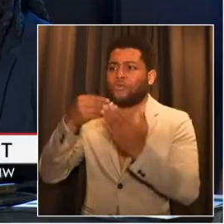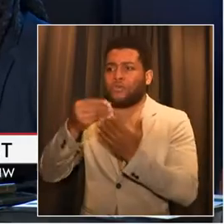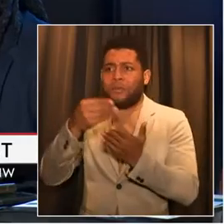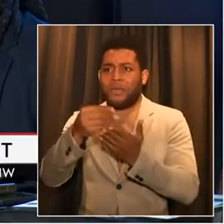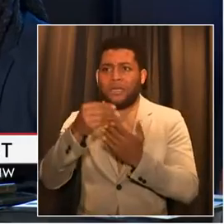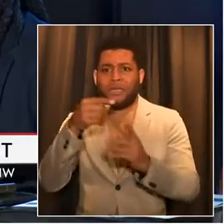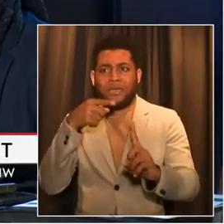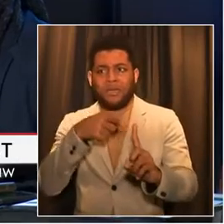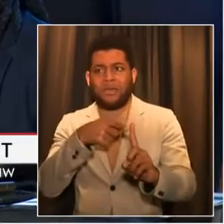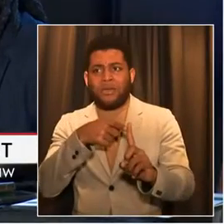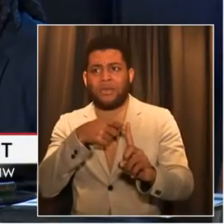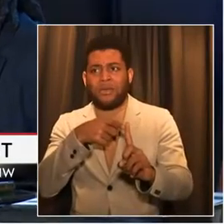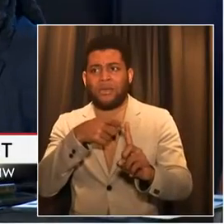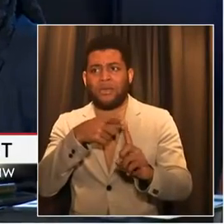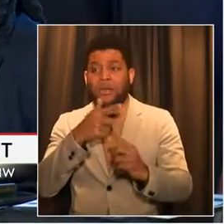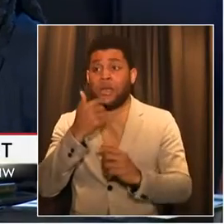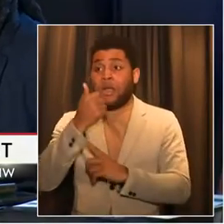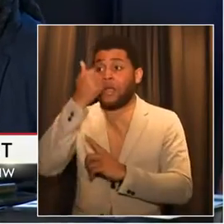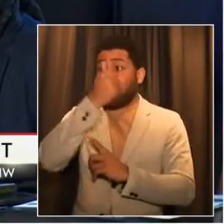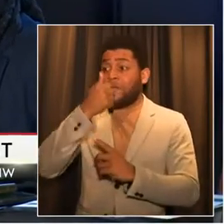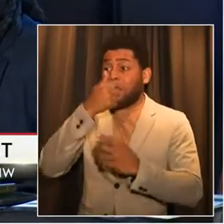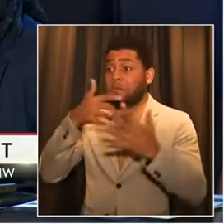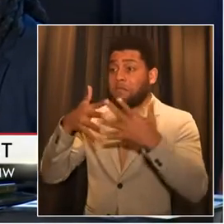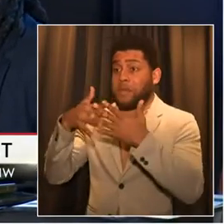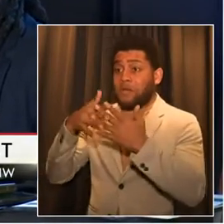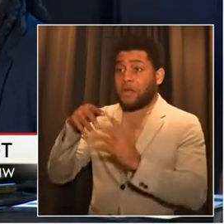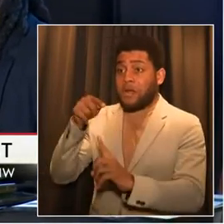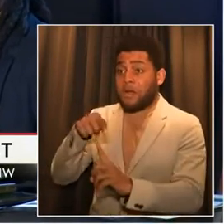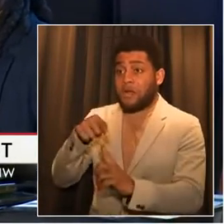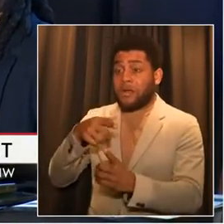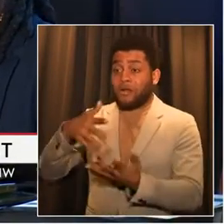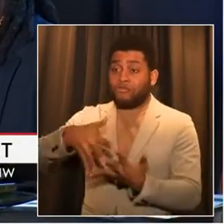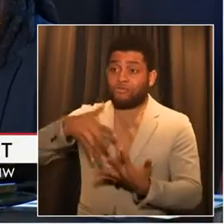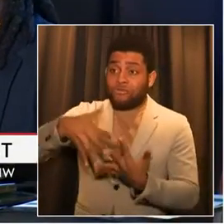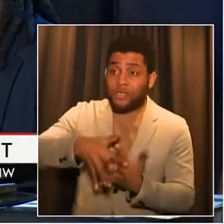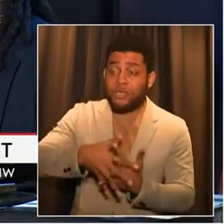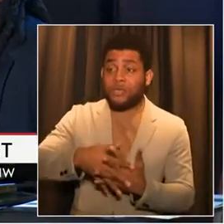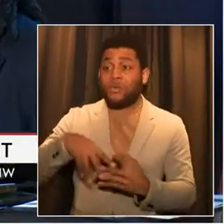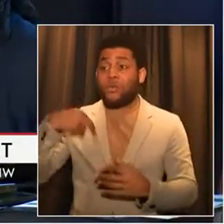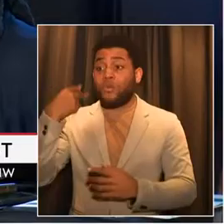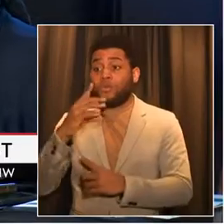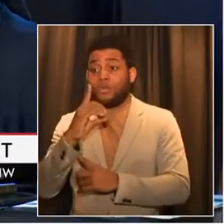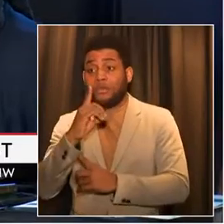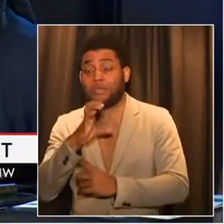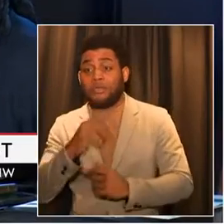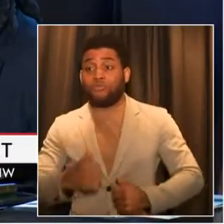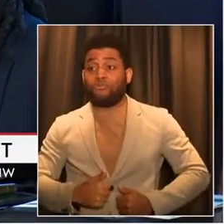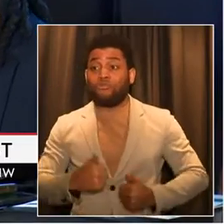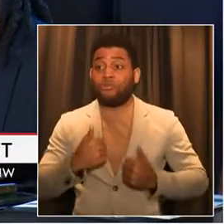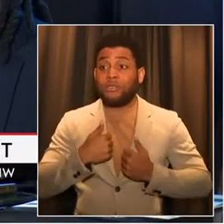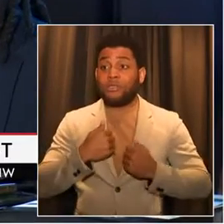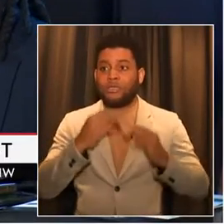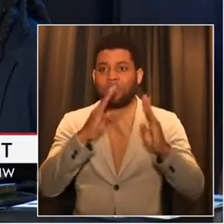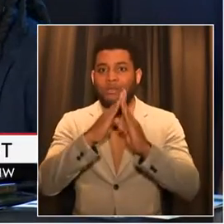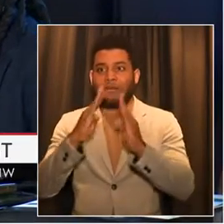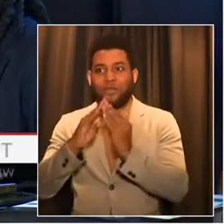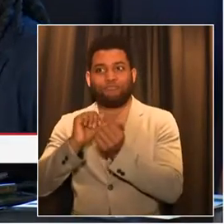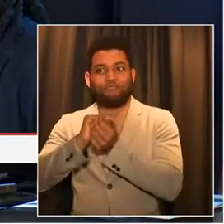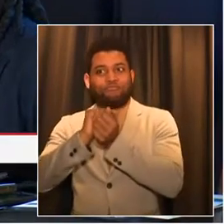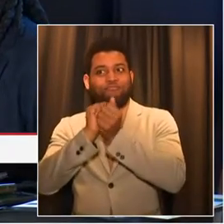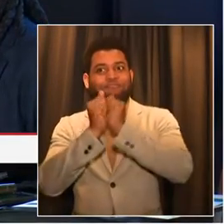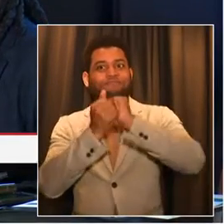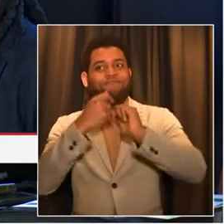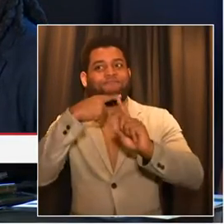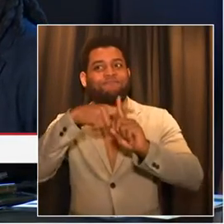African-American Washingtonian, downtown has changed drastically. In a good way at some point, and now not so much good way as I think about